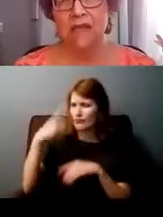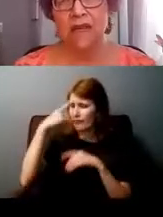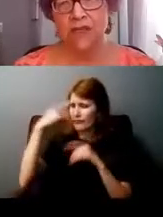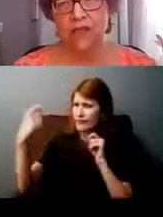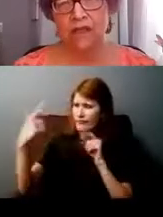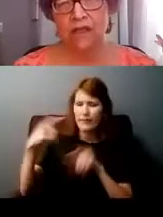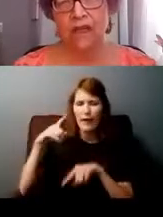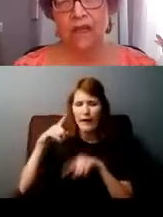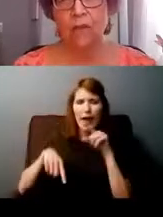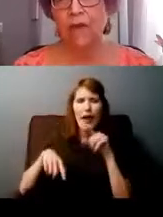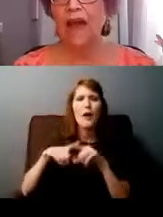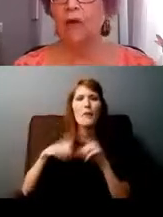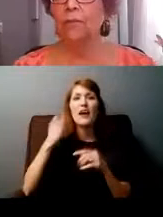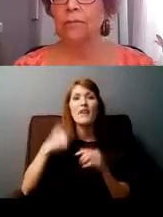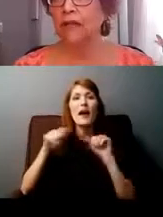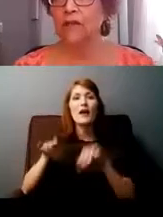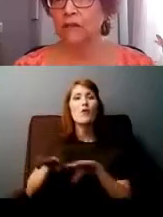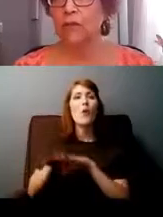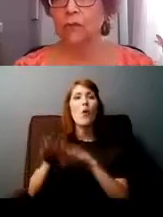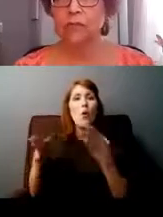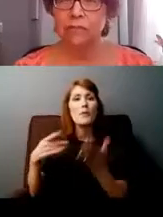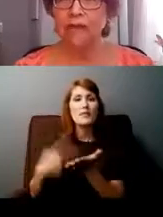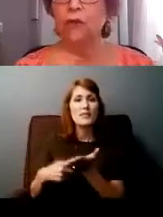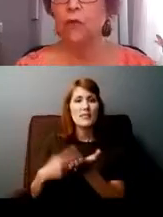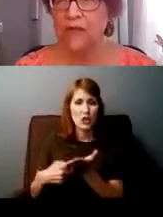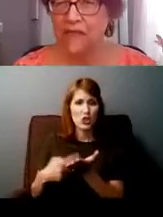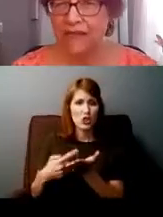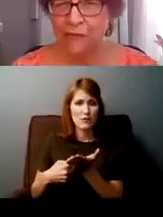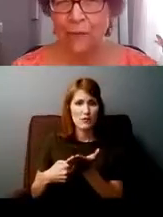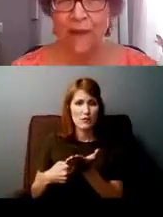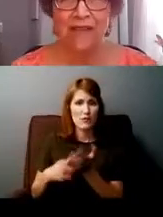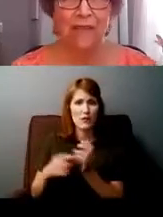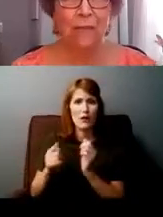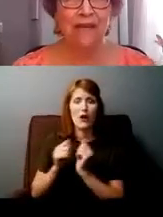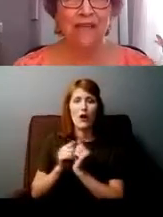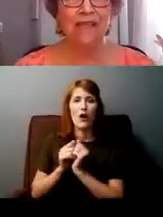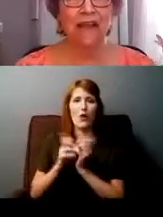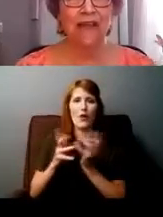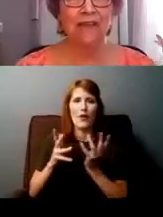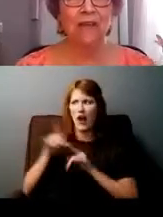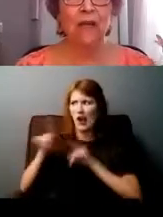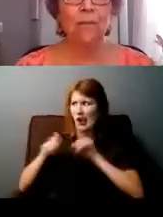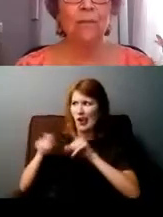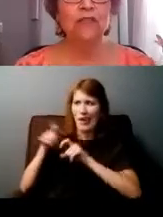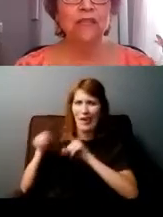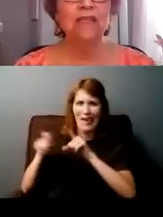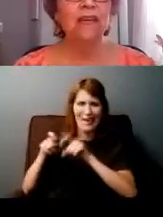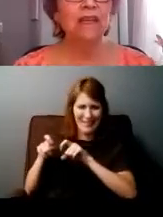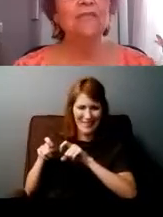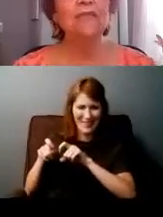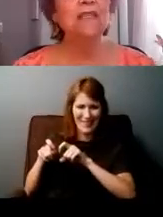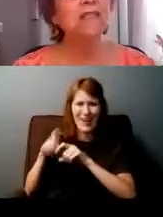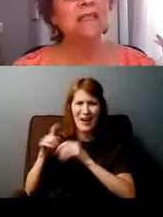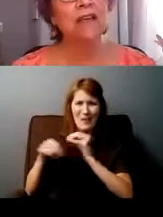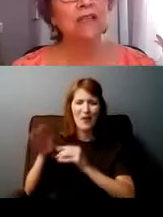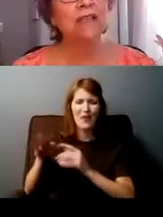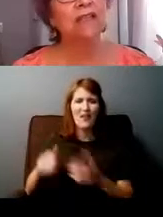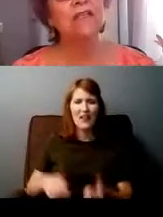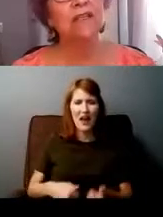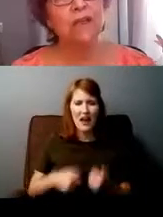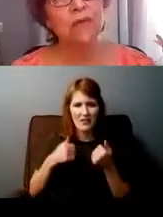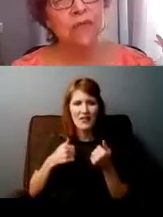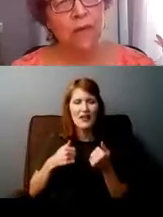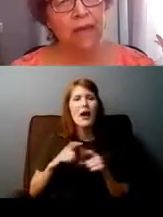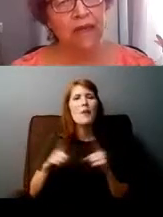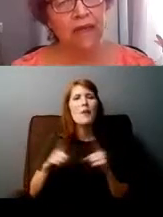a discussion without being too inquisitive about somebody's life, but just enough of a discussion to